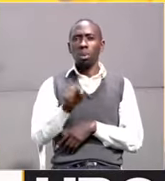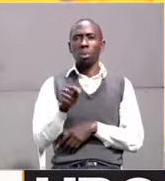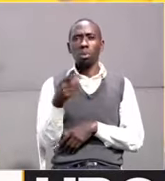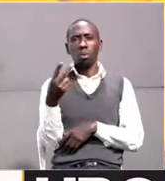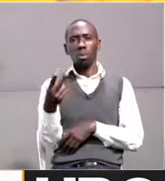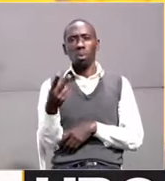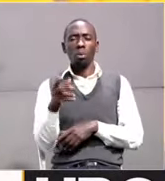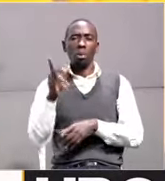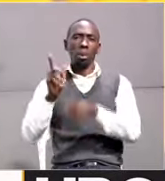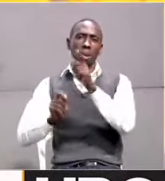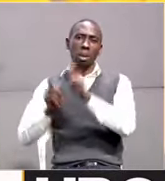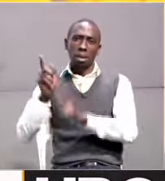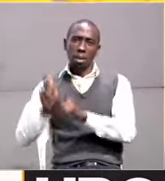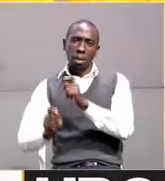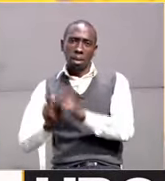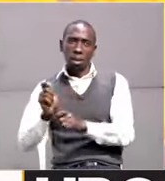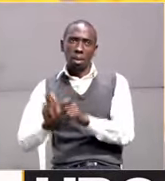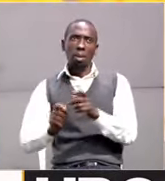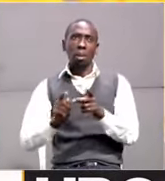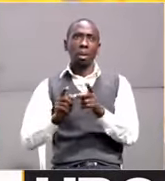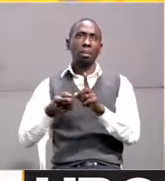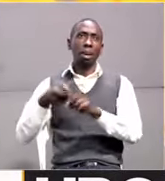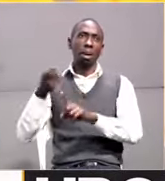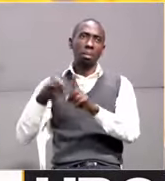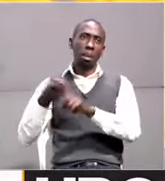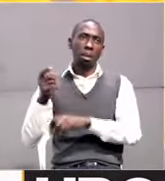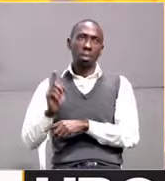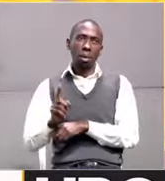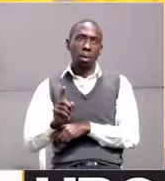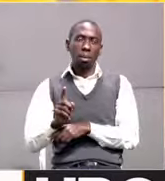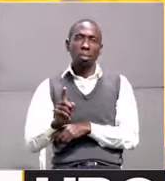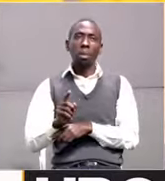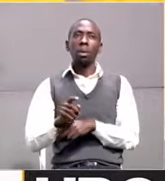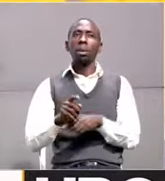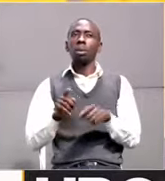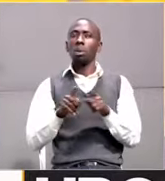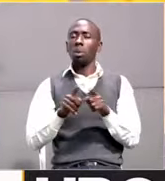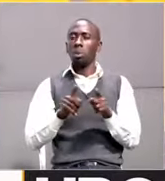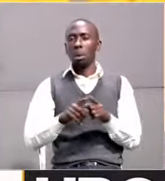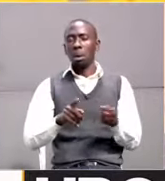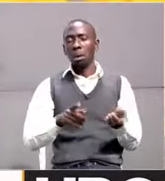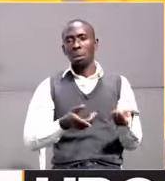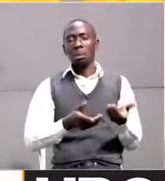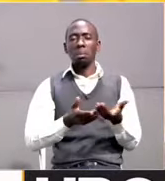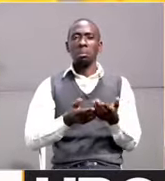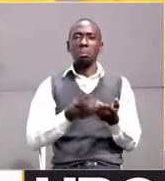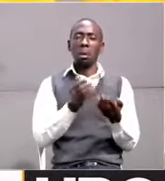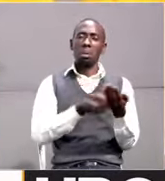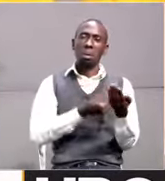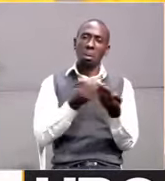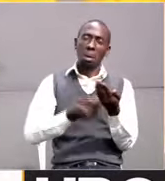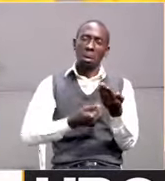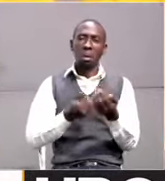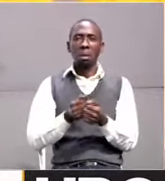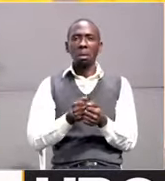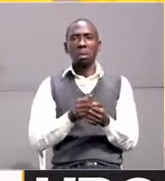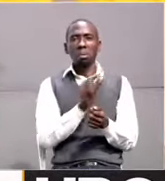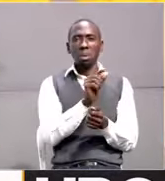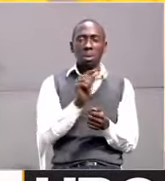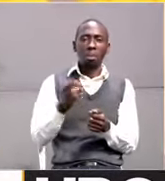1.2 for milk every month. Then also banana, I get some little money. So majorly